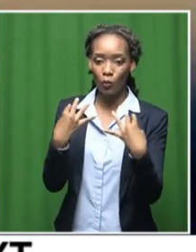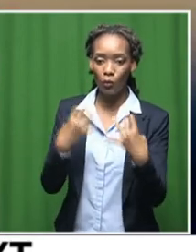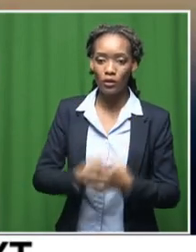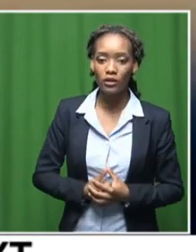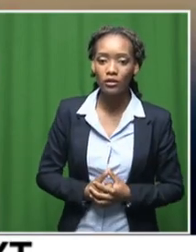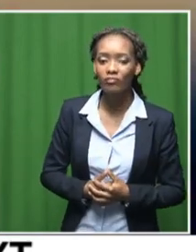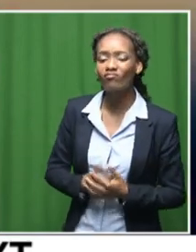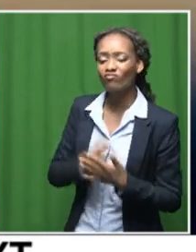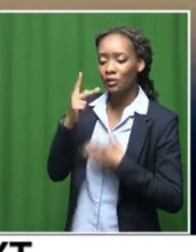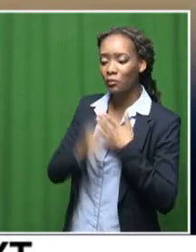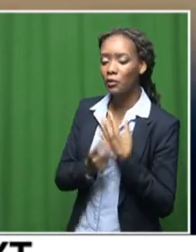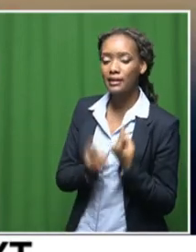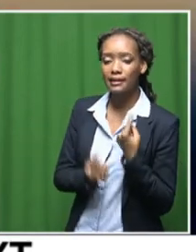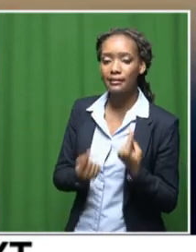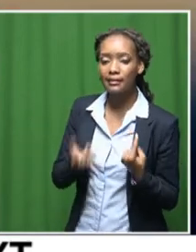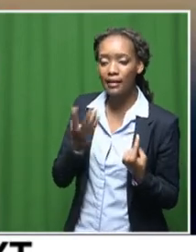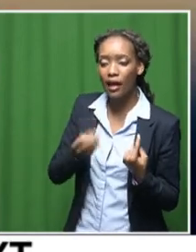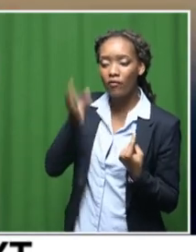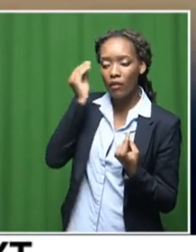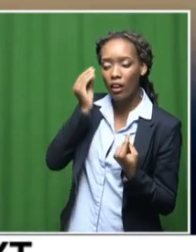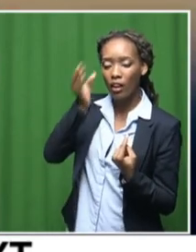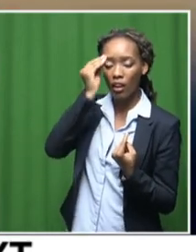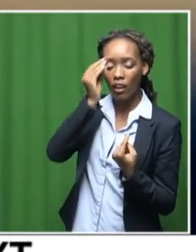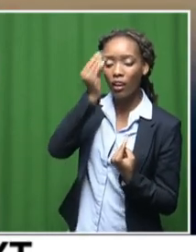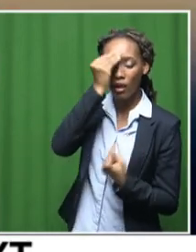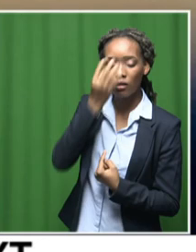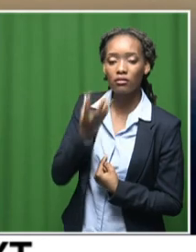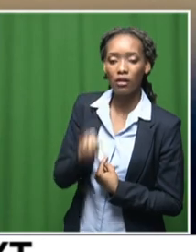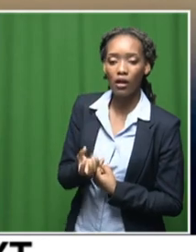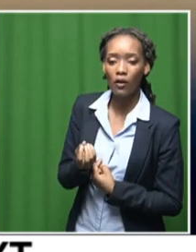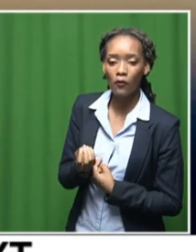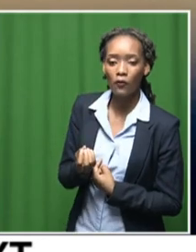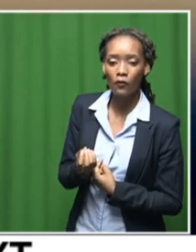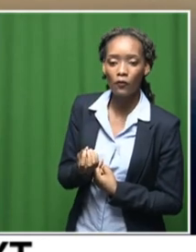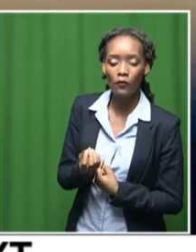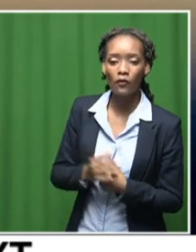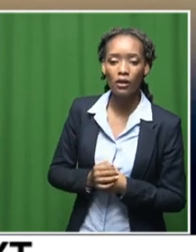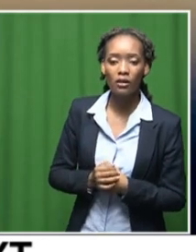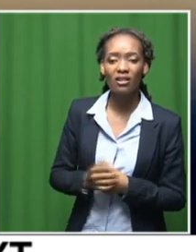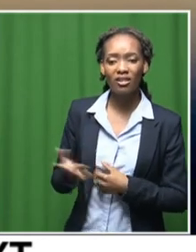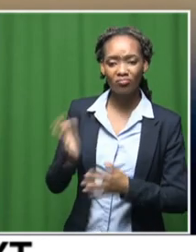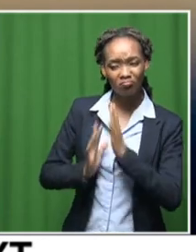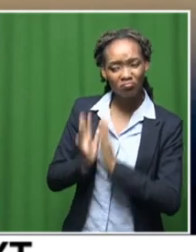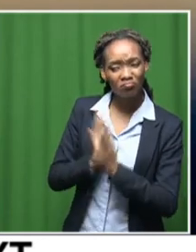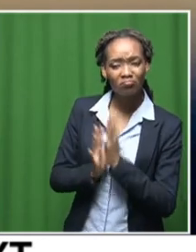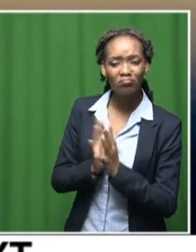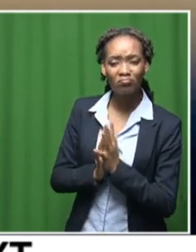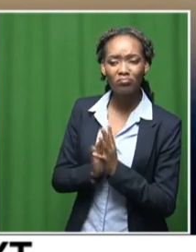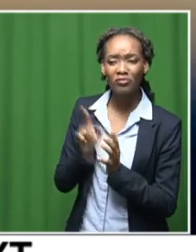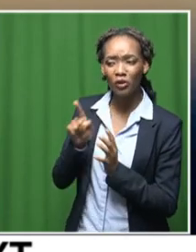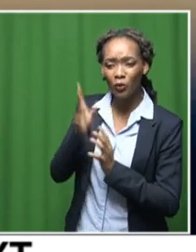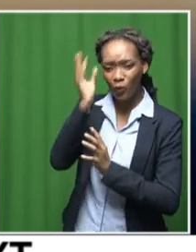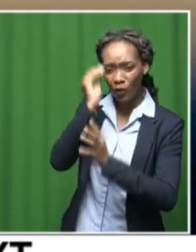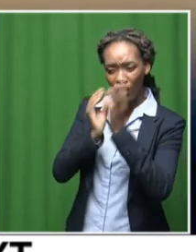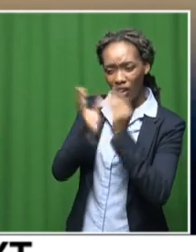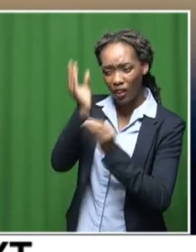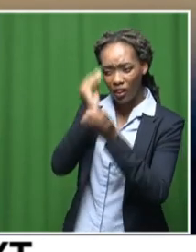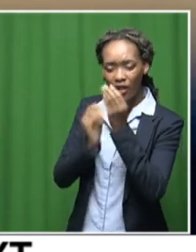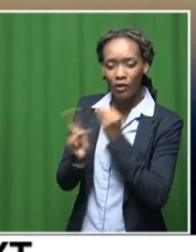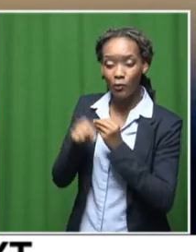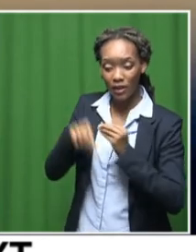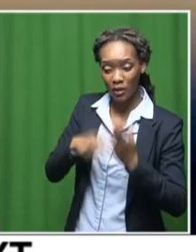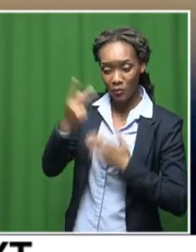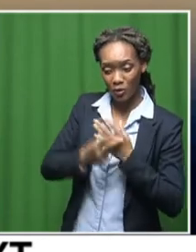own lessons, you know, every project that you embark on. Tell us a little bit about what lessons came with working on